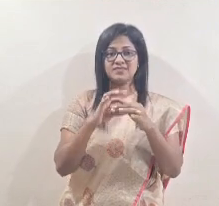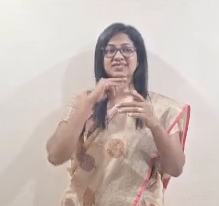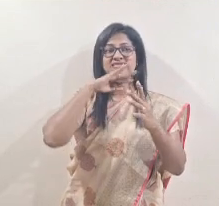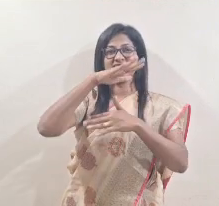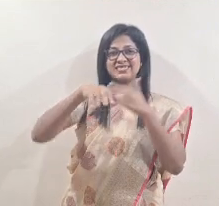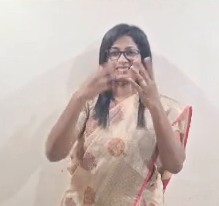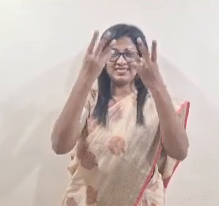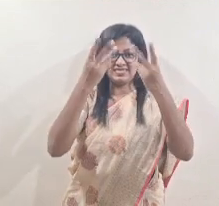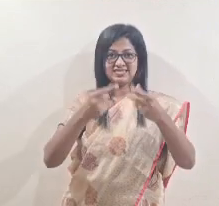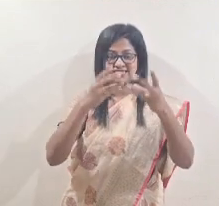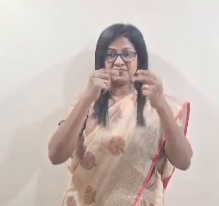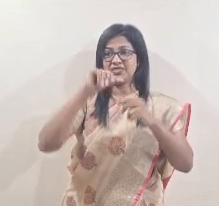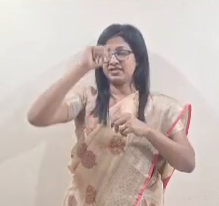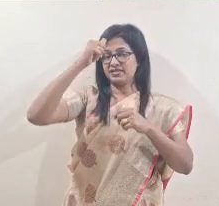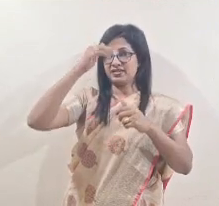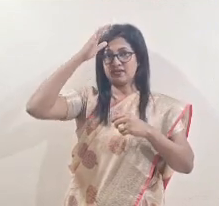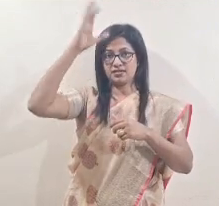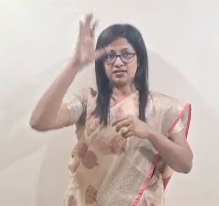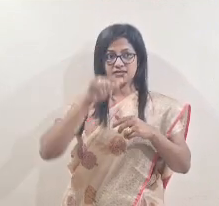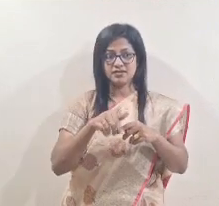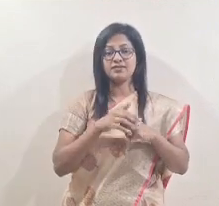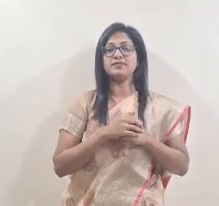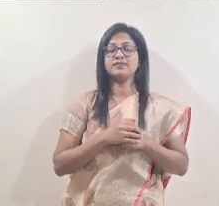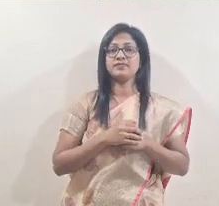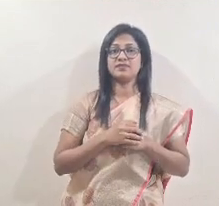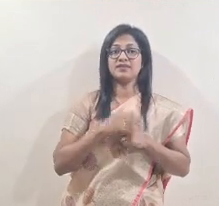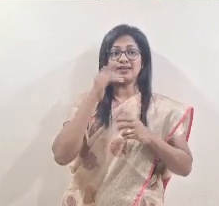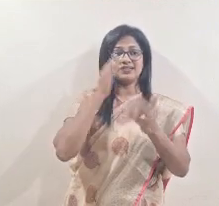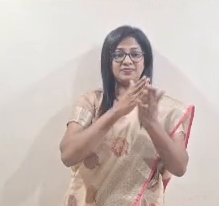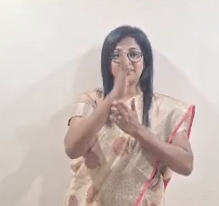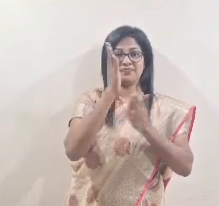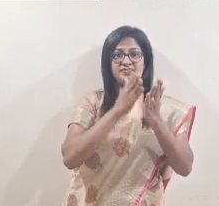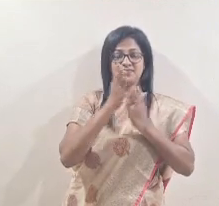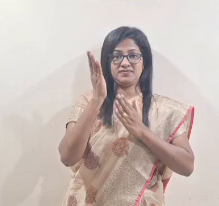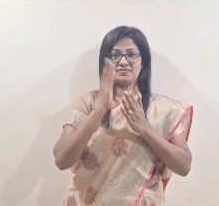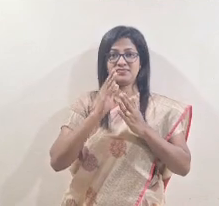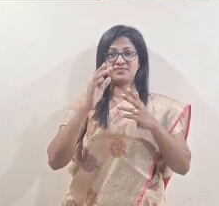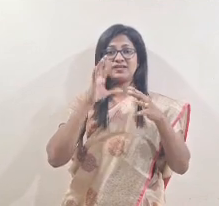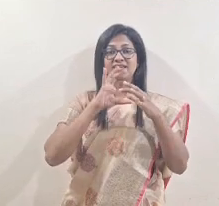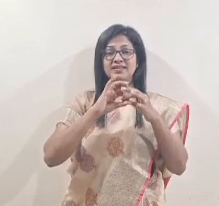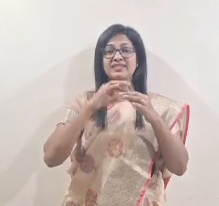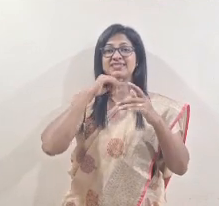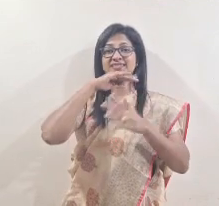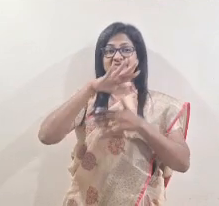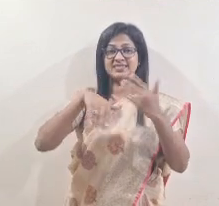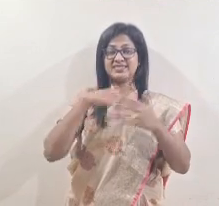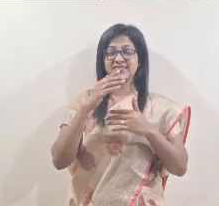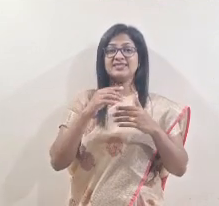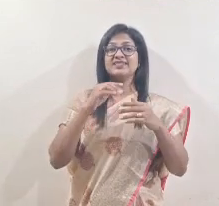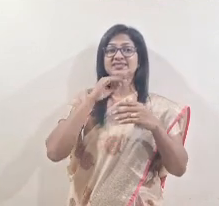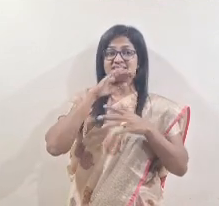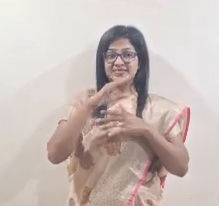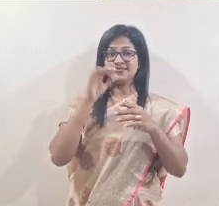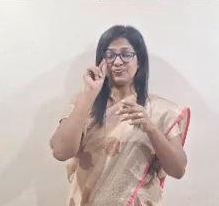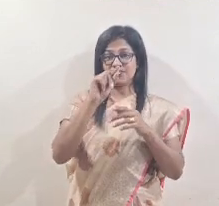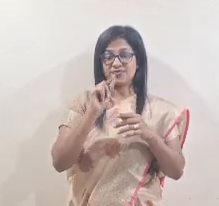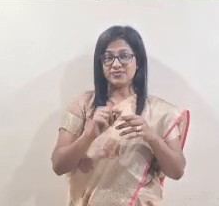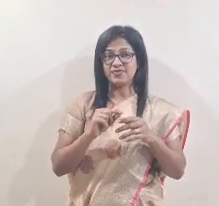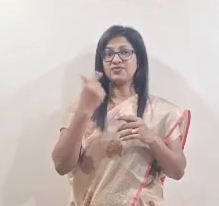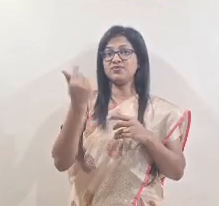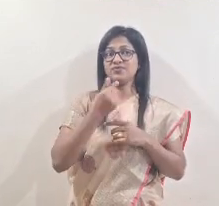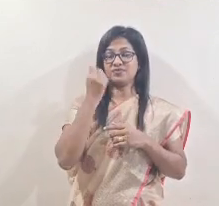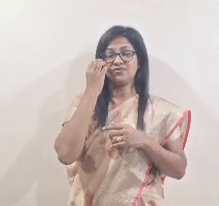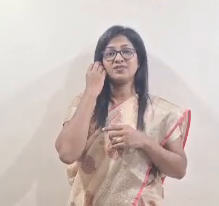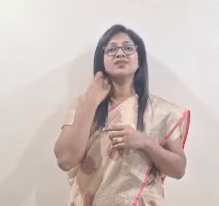emission estimation on Indian context, and the methodology for estimating the emissions or emission factor we are using from